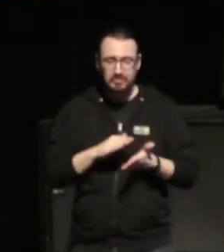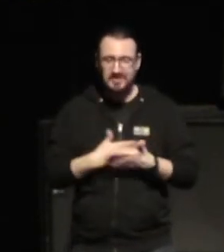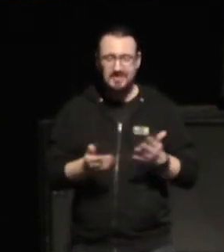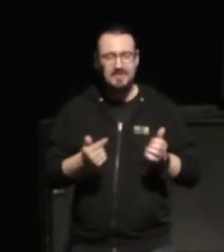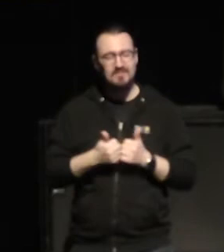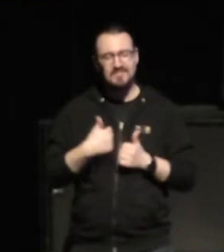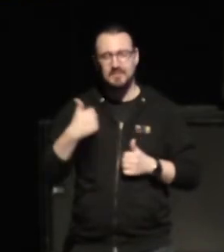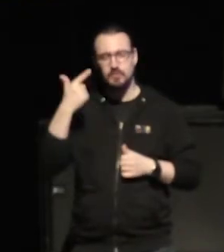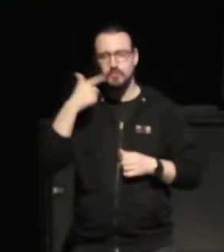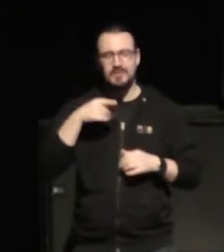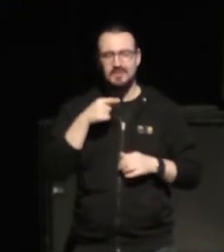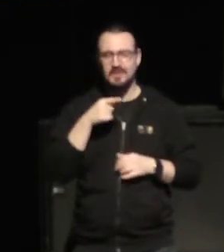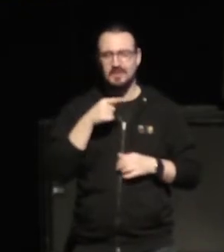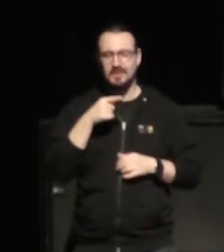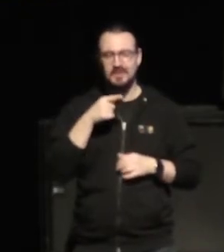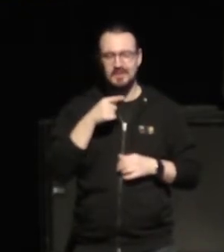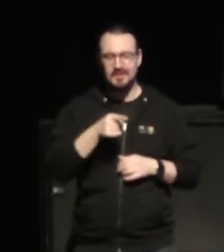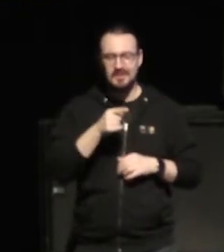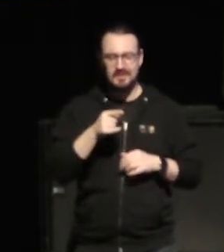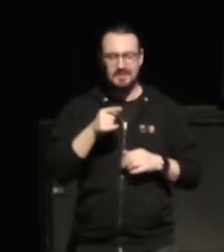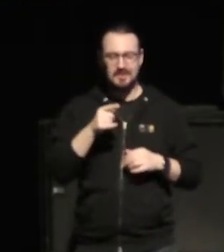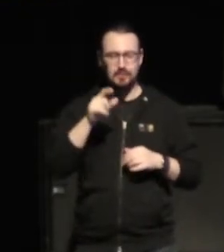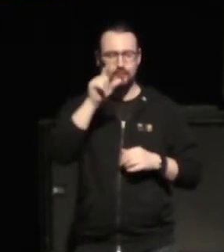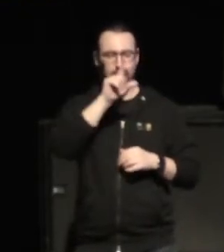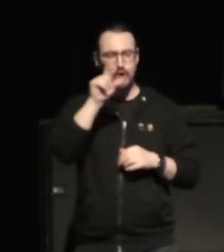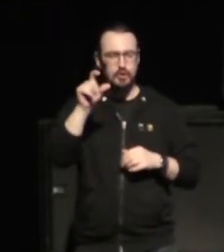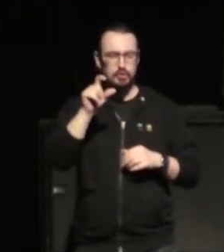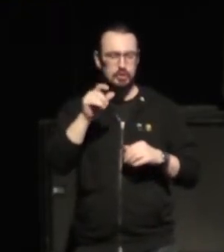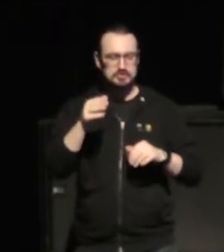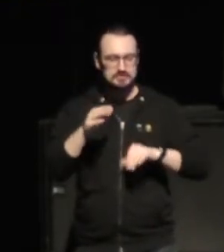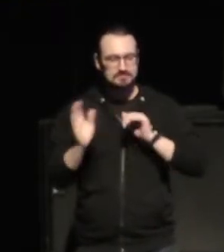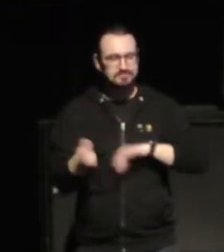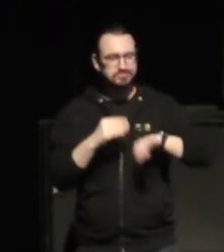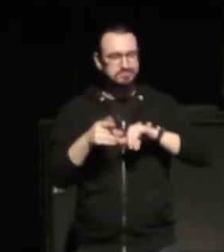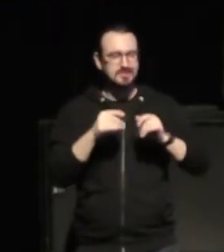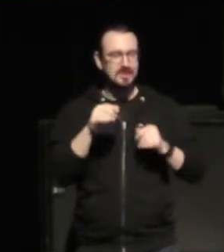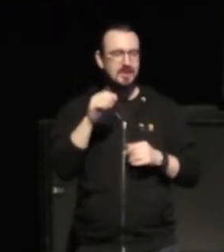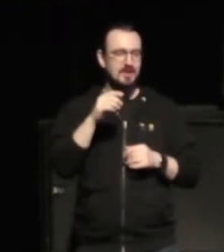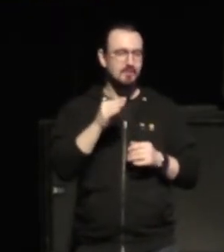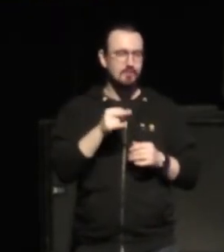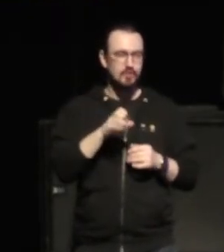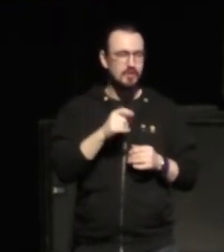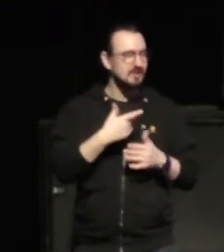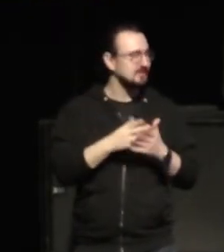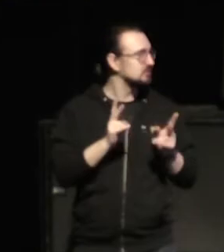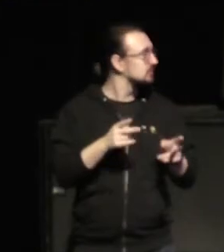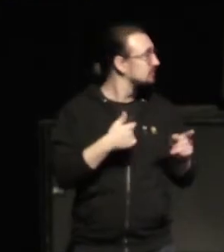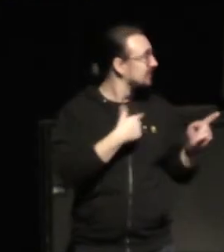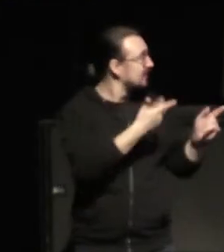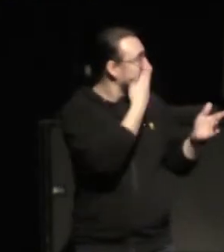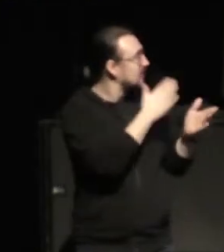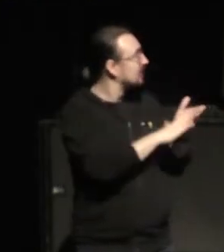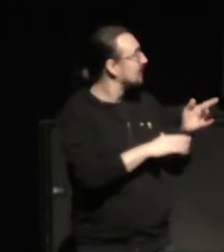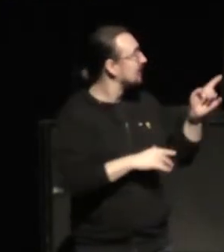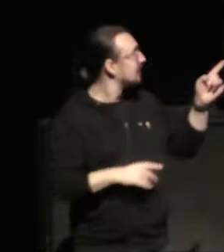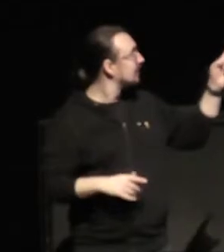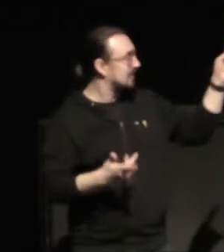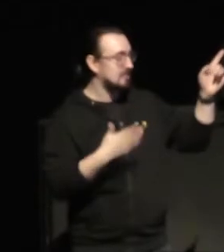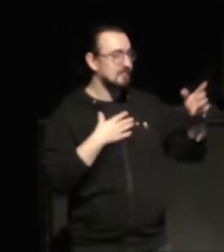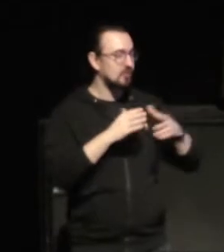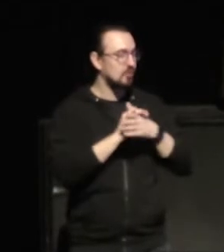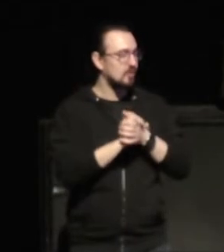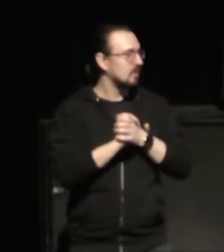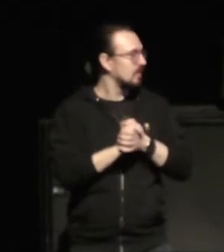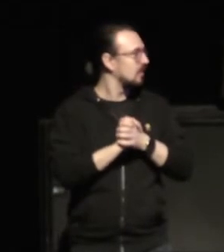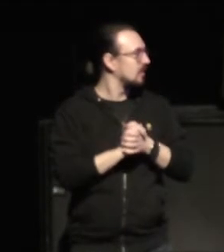don't believe that those industrial seeds are better. Look, this picture is my